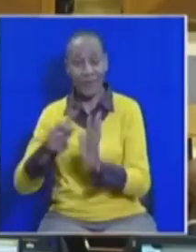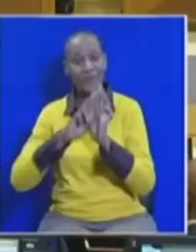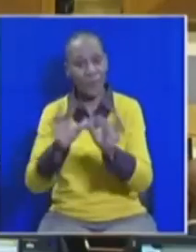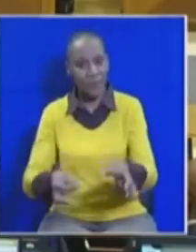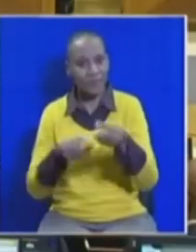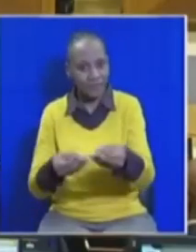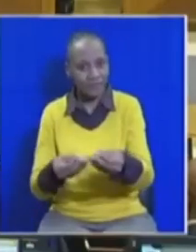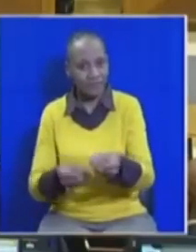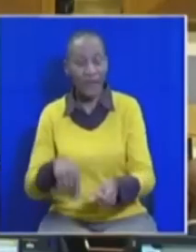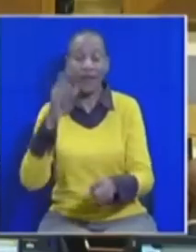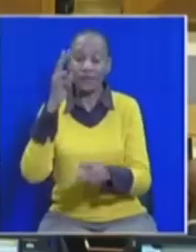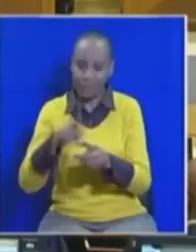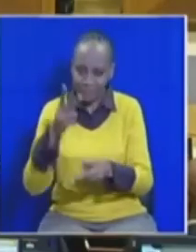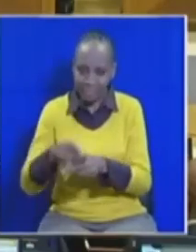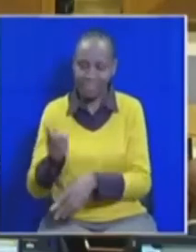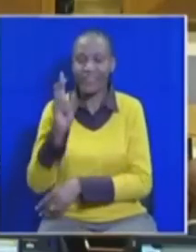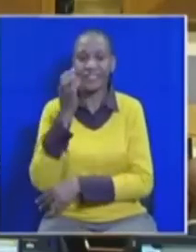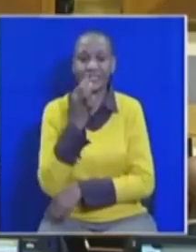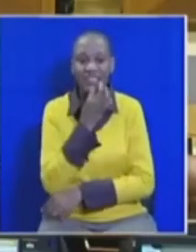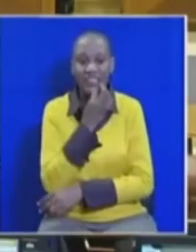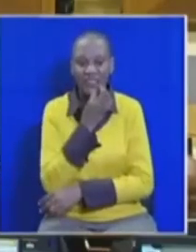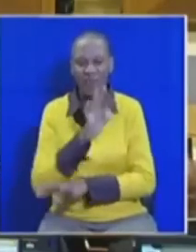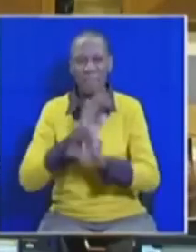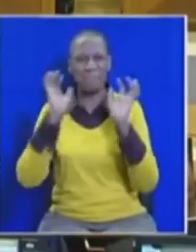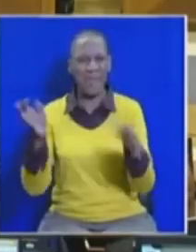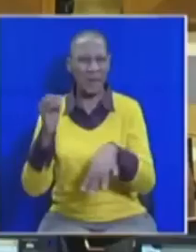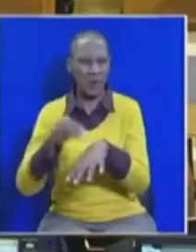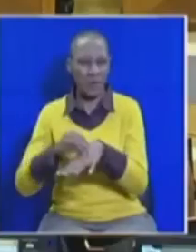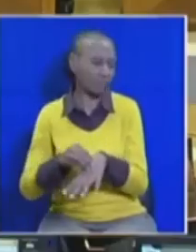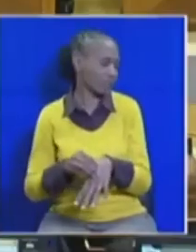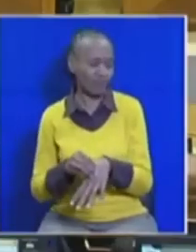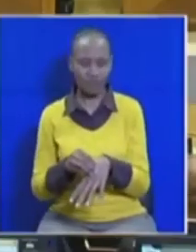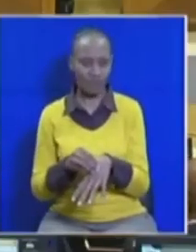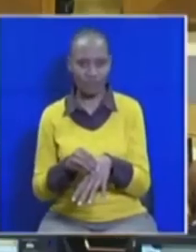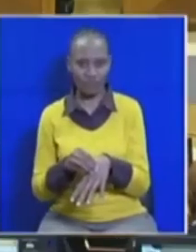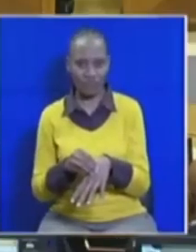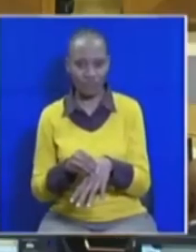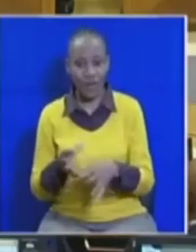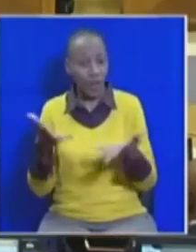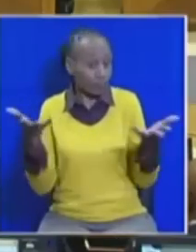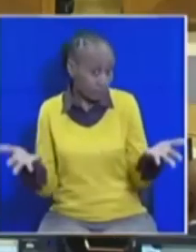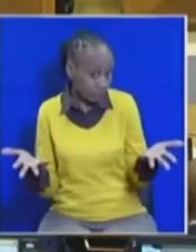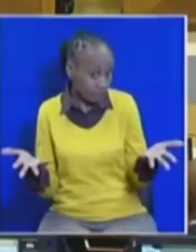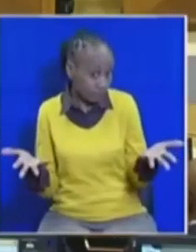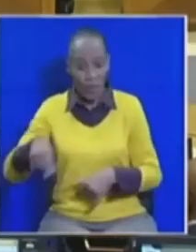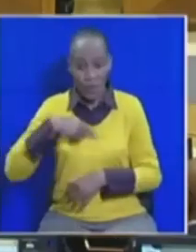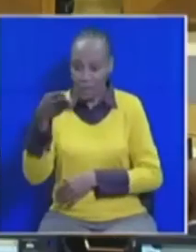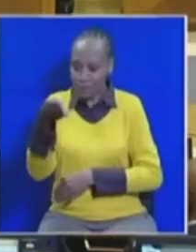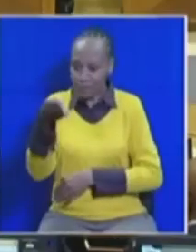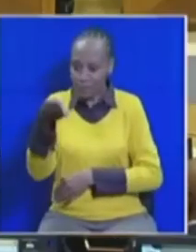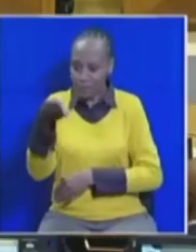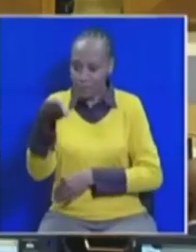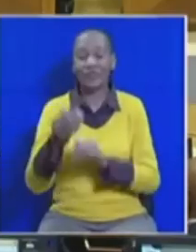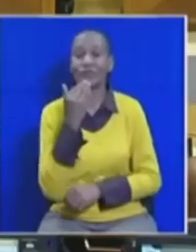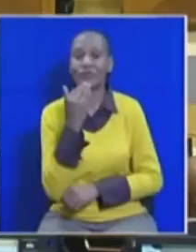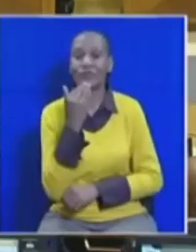Basically, they said it's not a big deal. Well, we are here on behalf of every South African